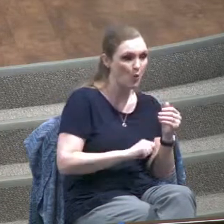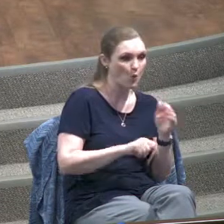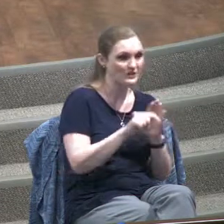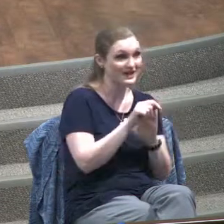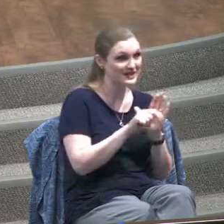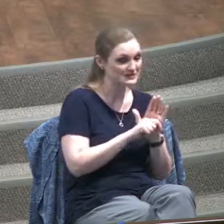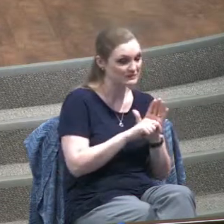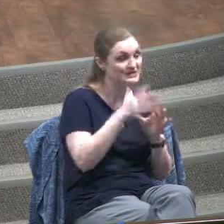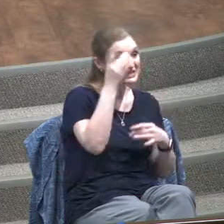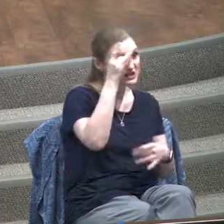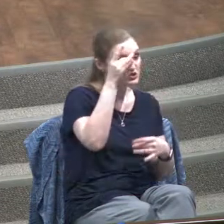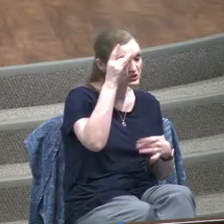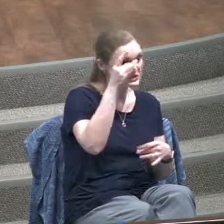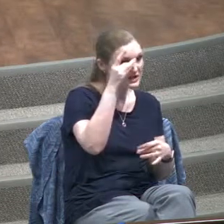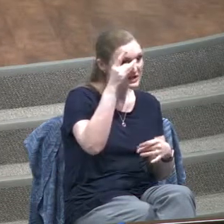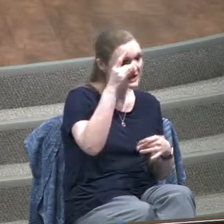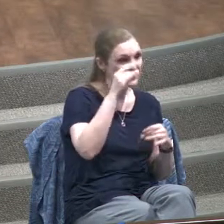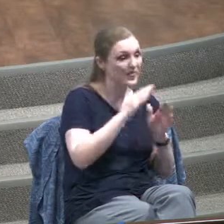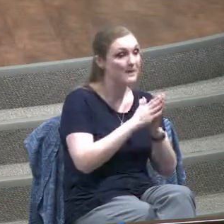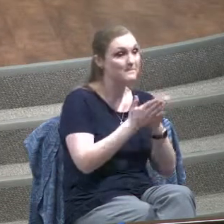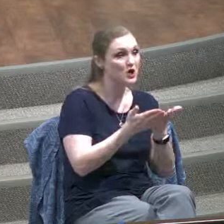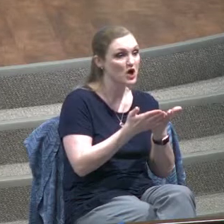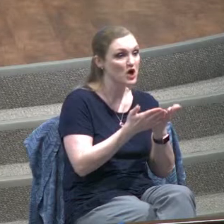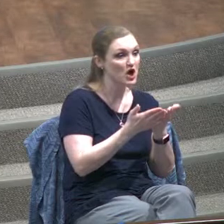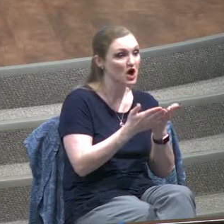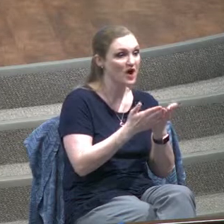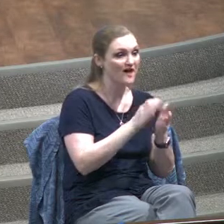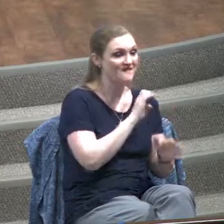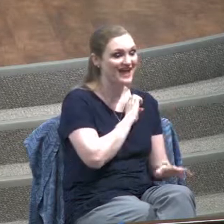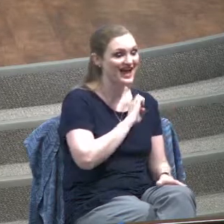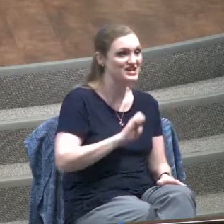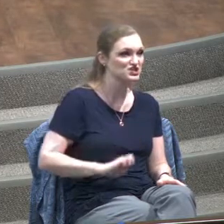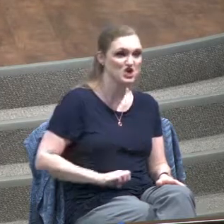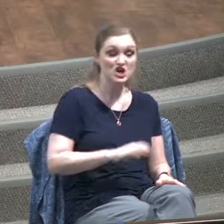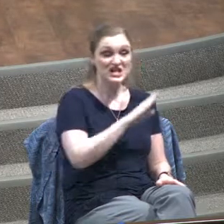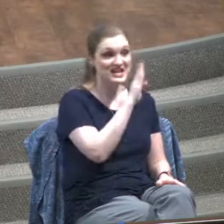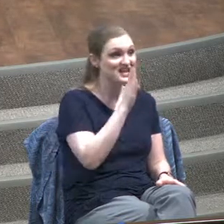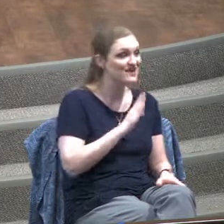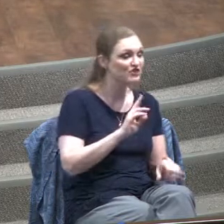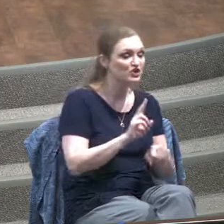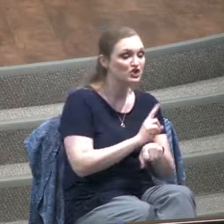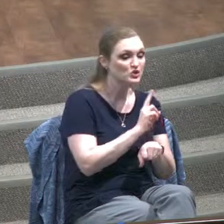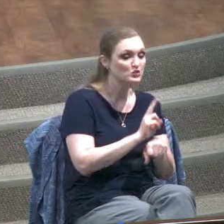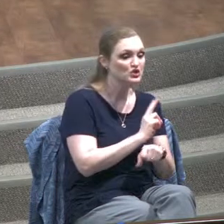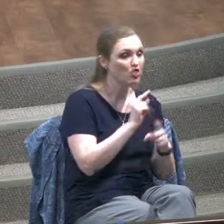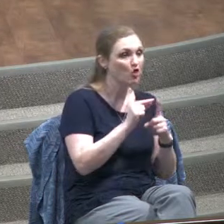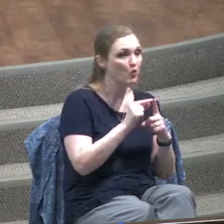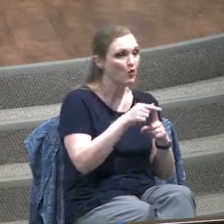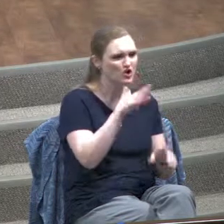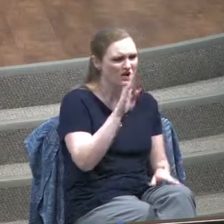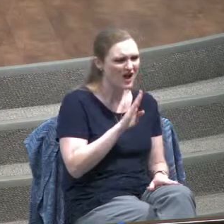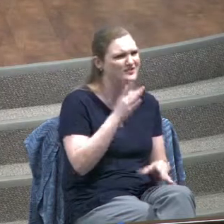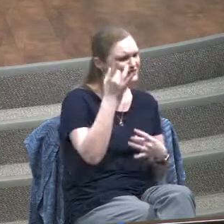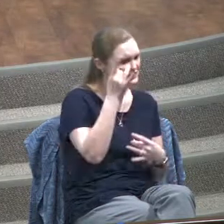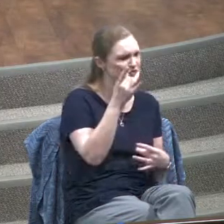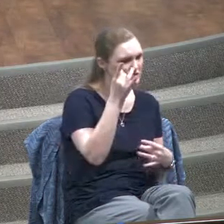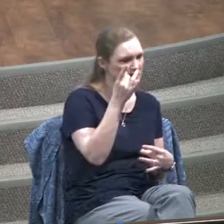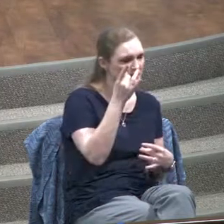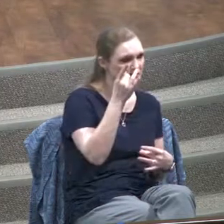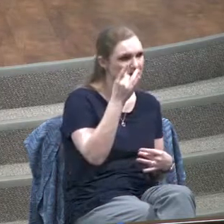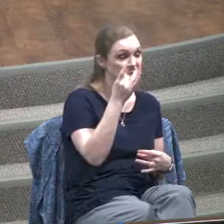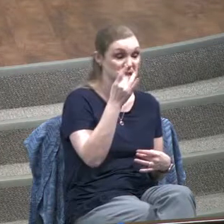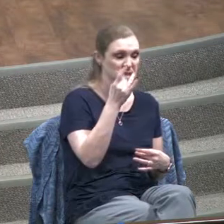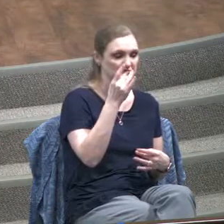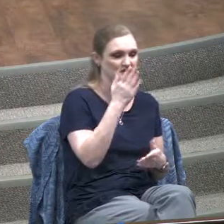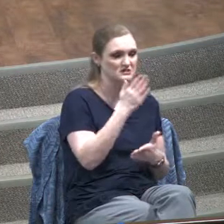It's interesting that in the book of Esther never mentions the word God. Never mentions the word God. So there was some